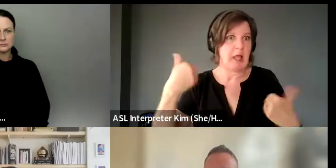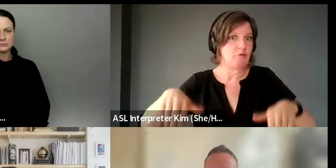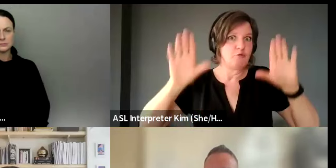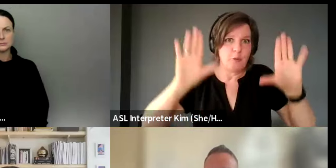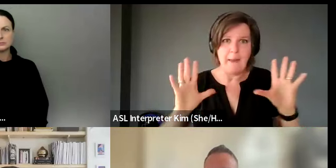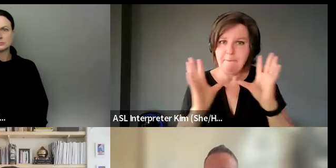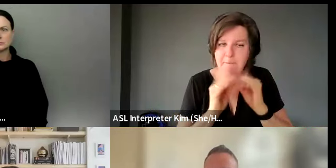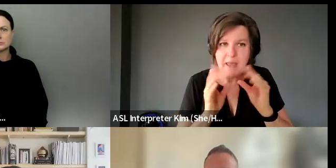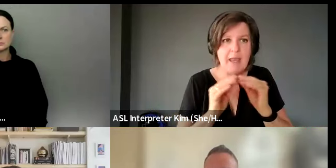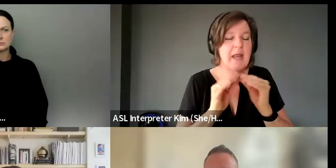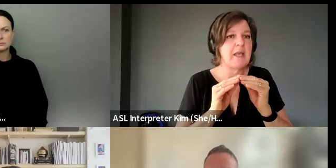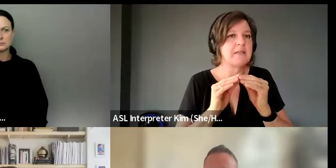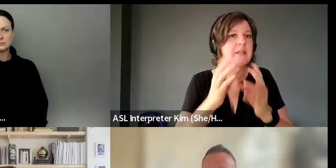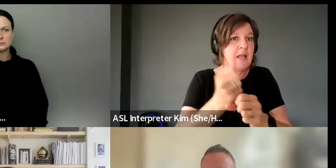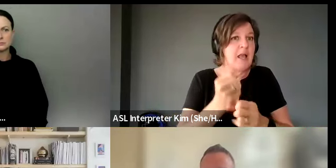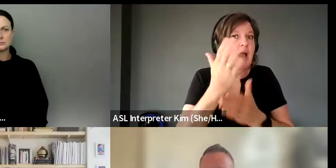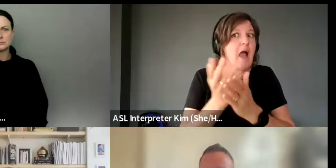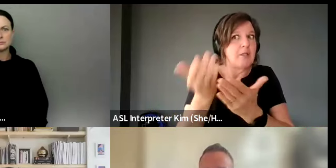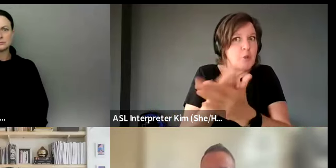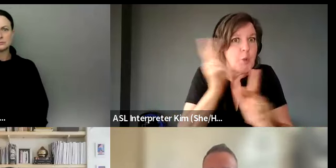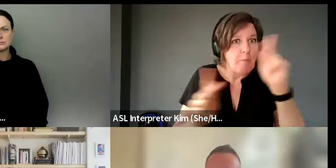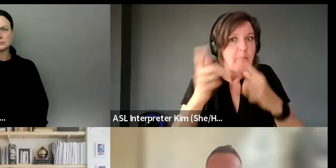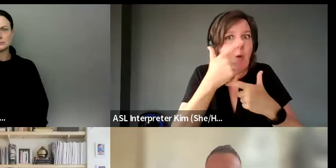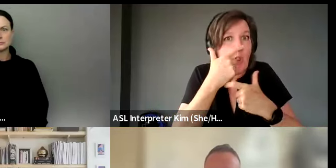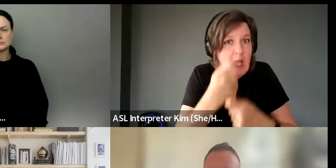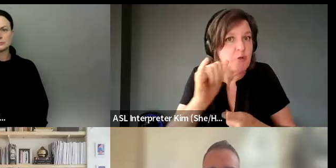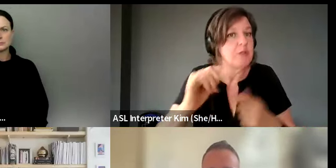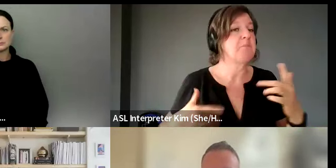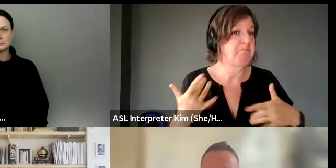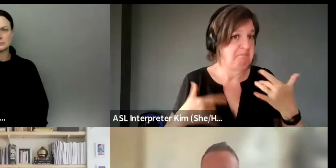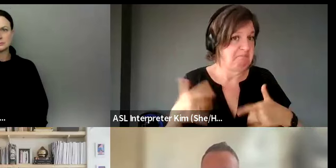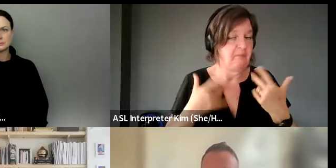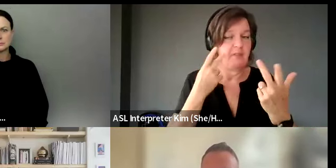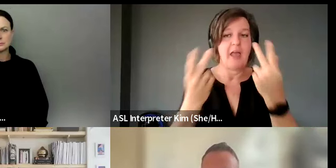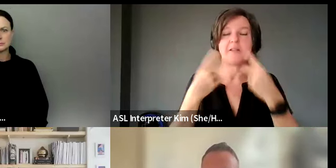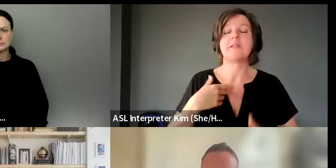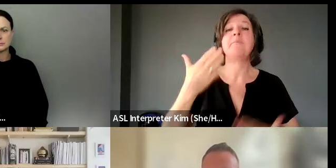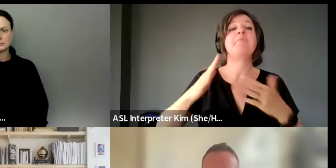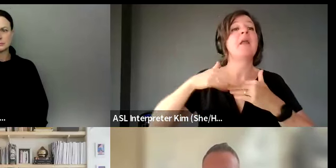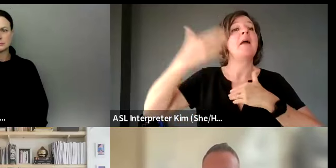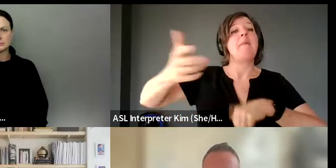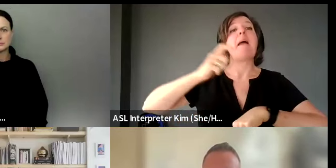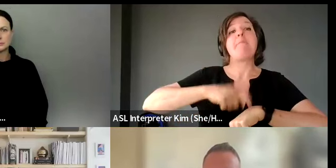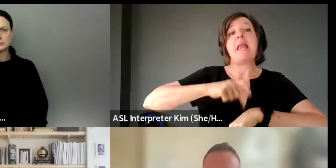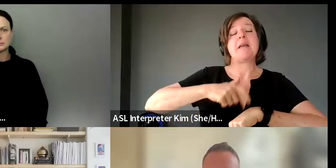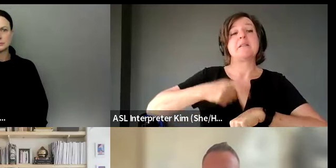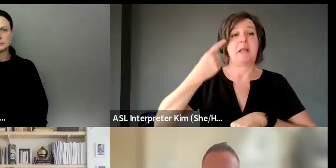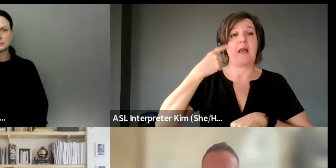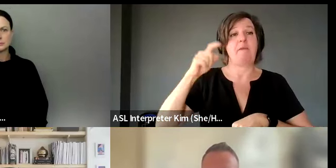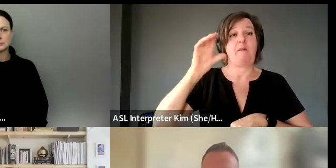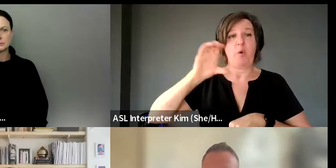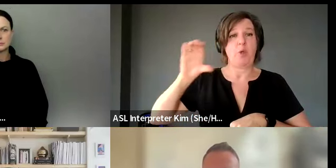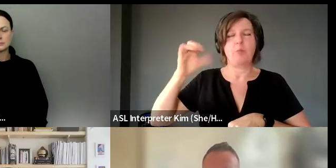got some interest from new people, which was exciting to see. Maybe next time for KubeCon, if there wasn't as